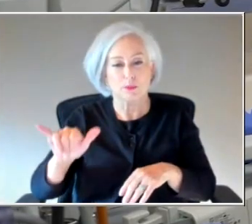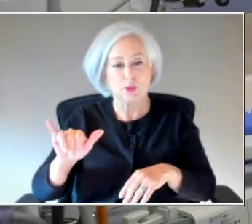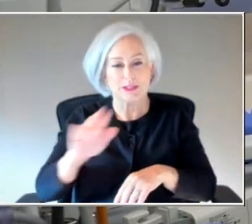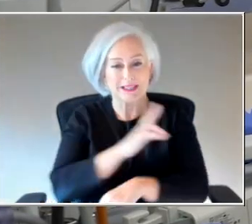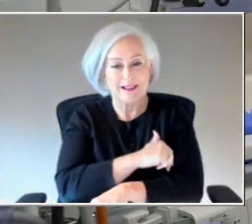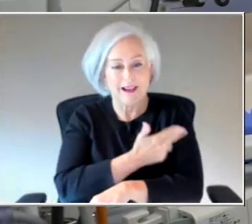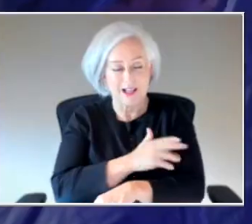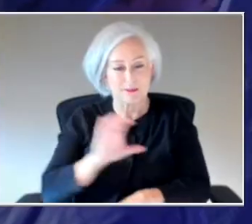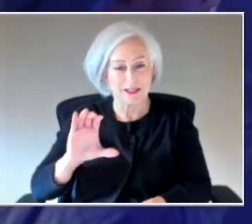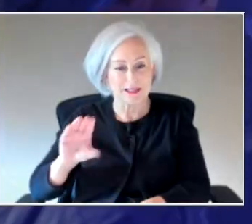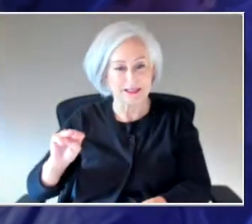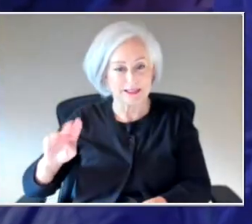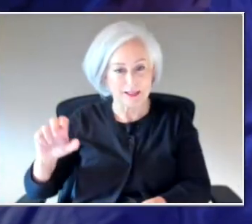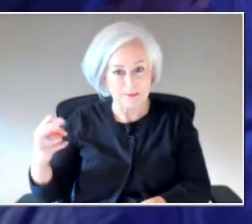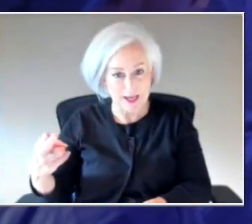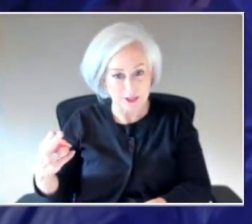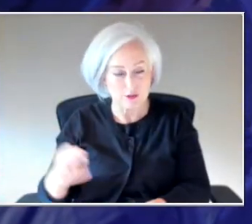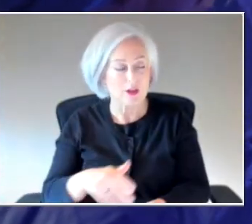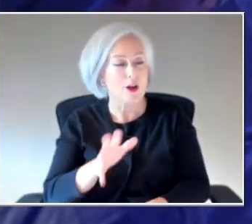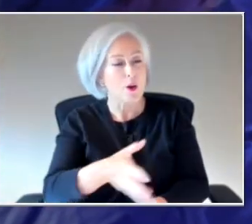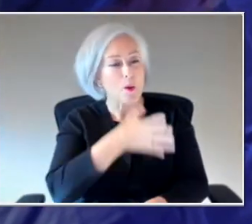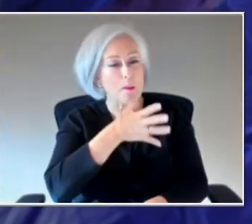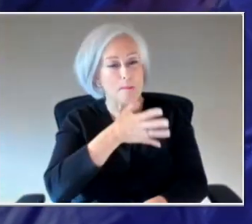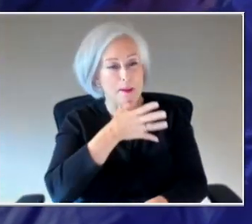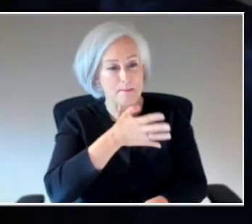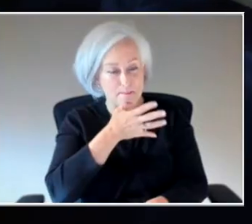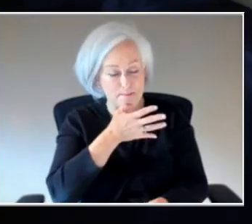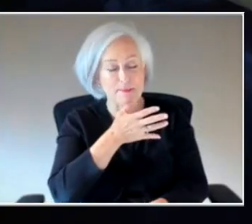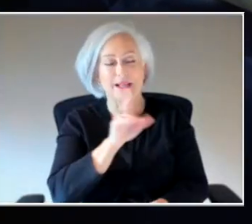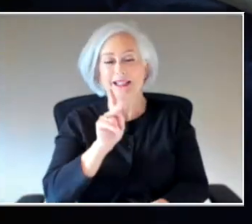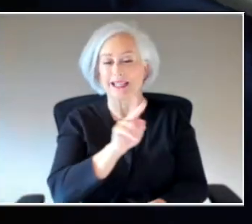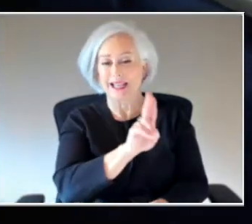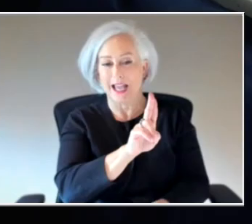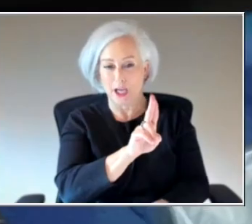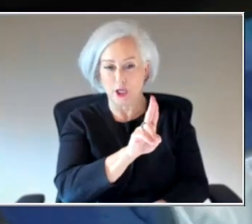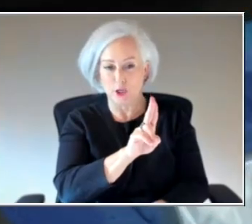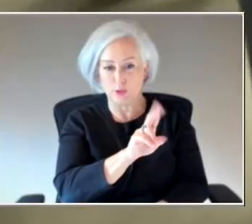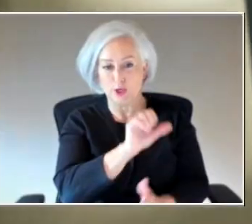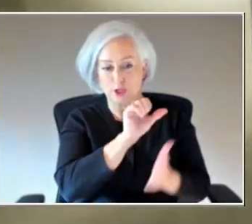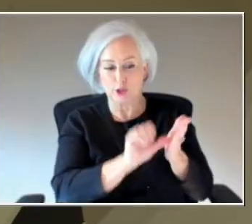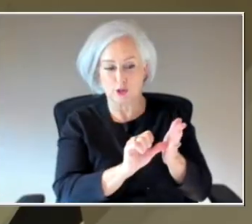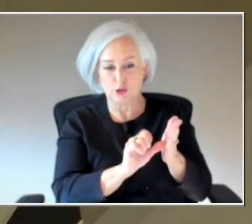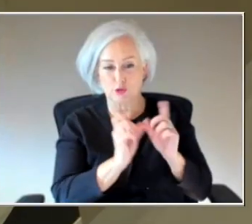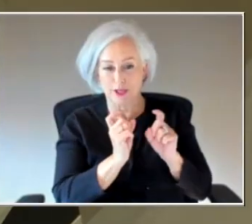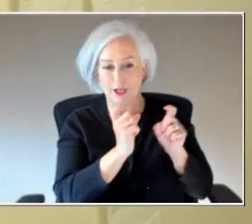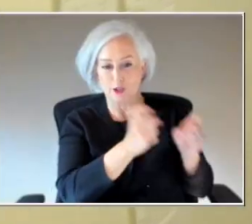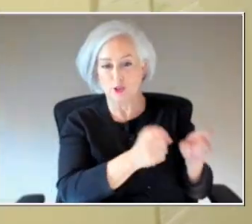Kansas Health System. In surgery, donating,